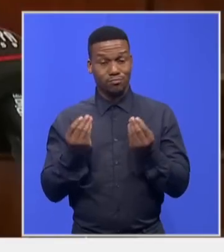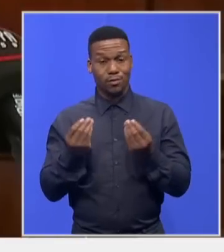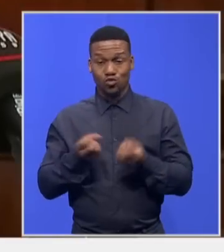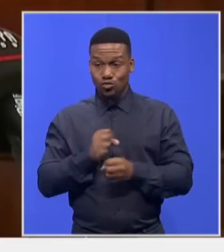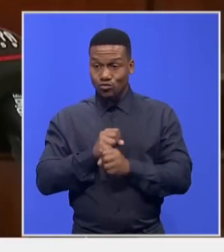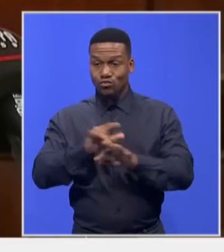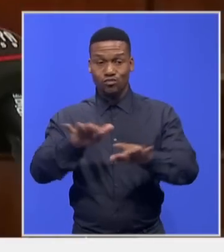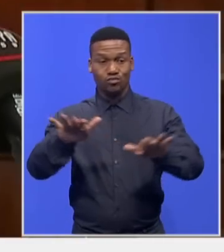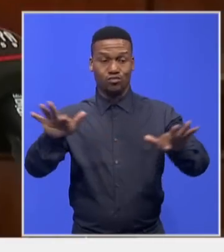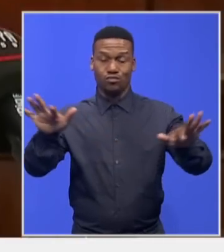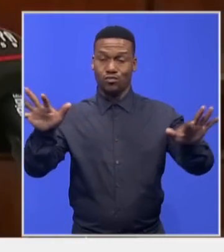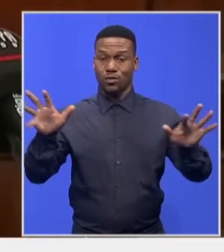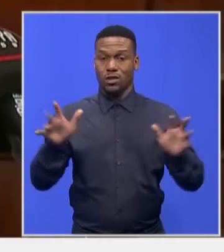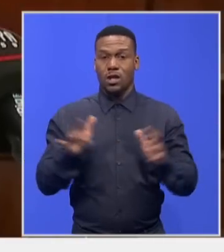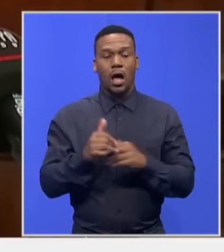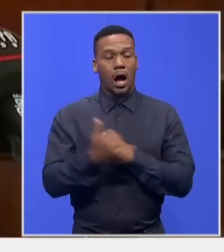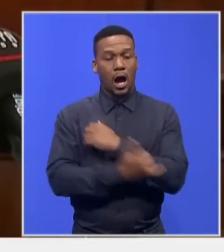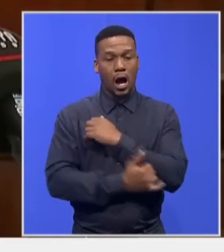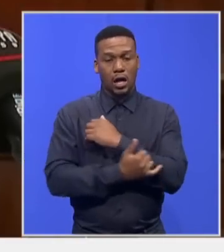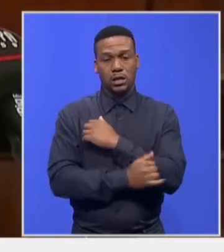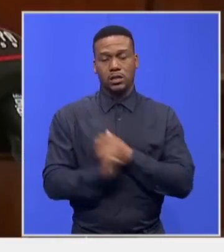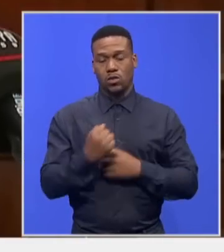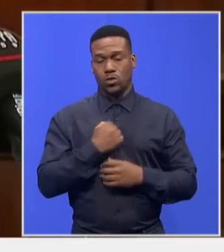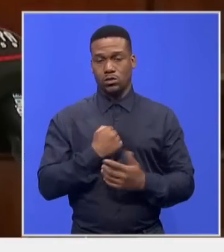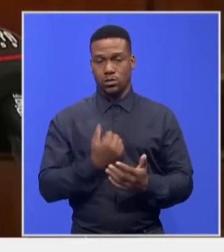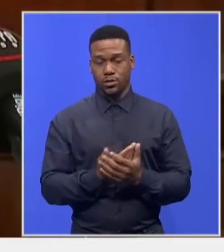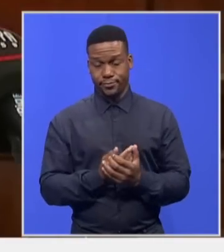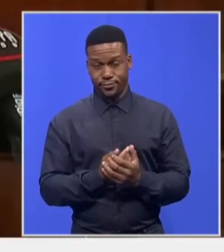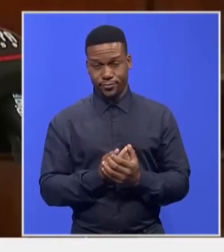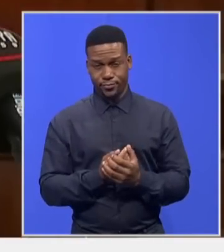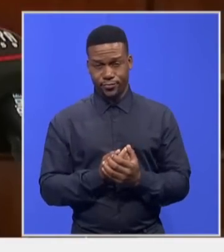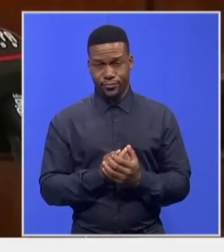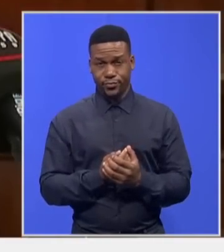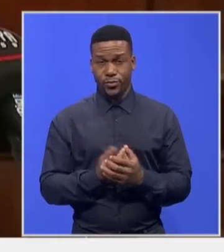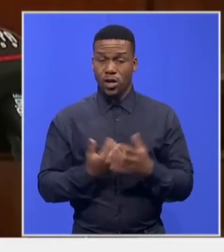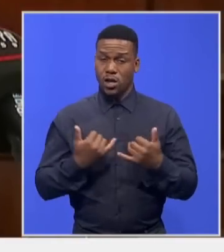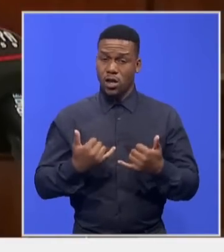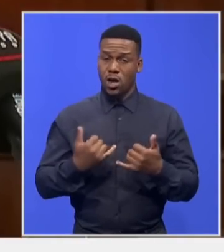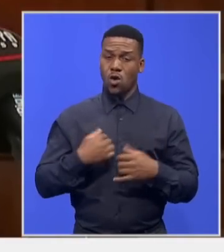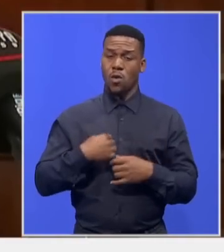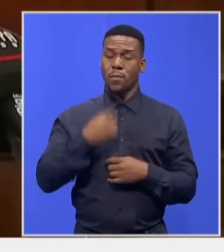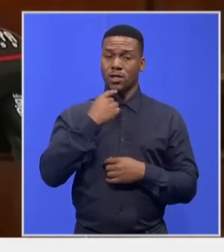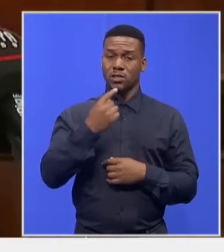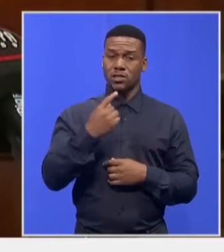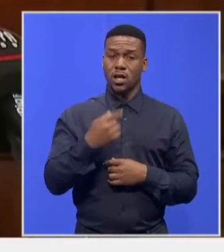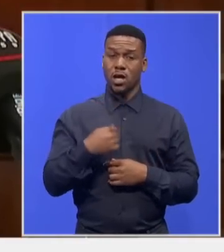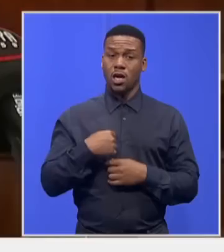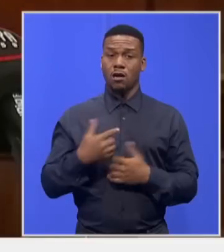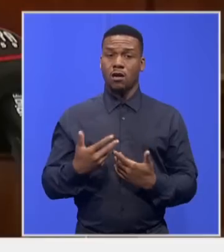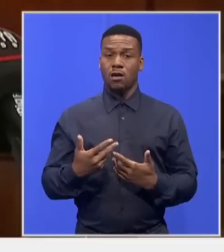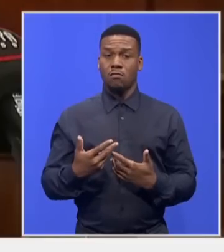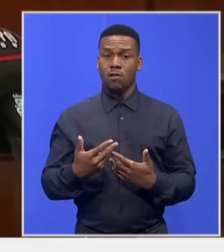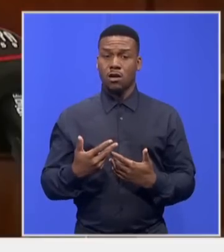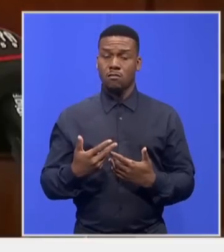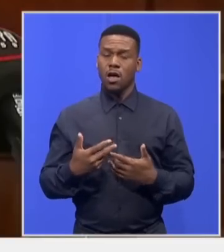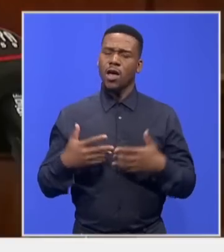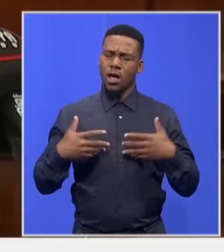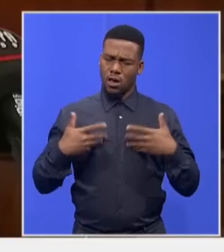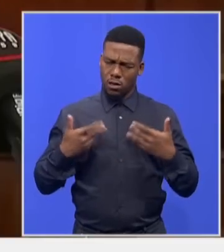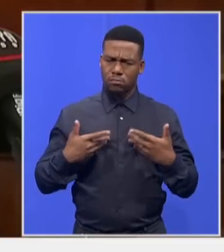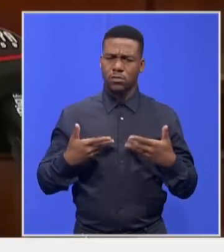in our country. And let me also just say from the onset that I'm particularly grateful at